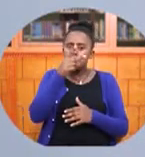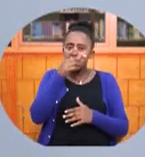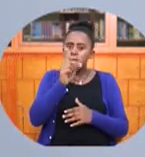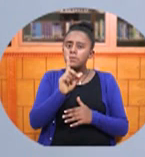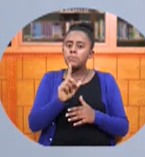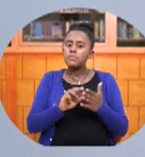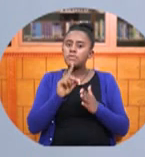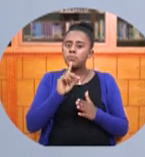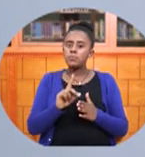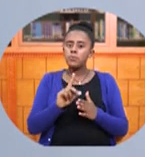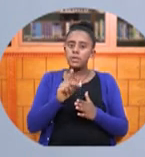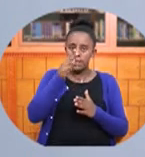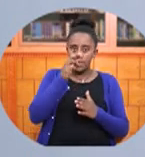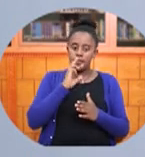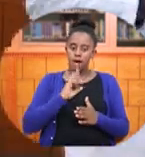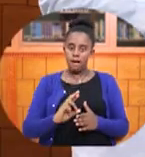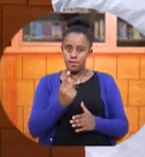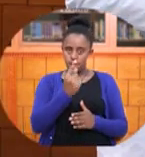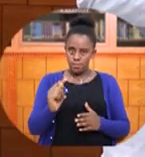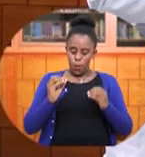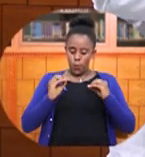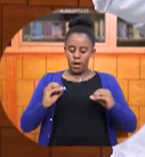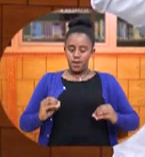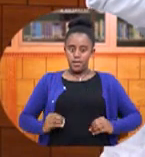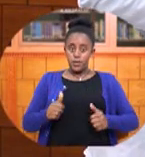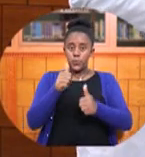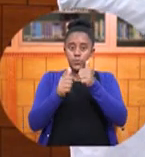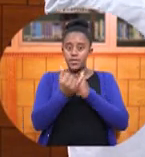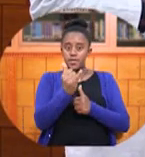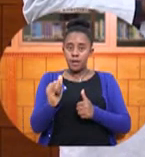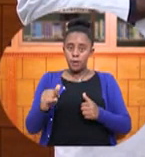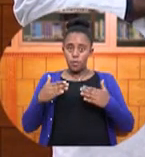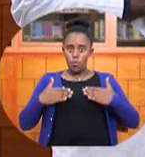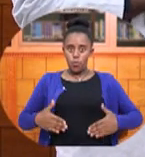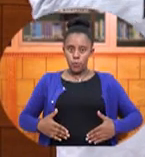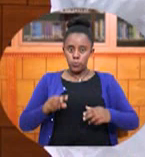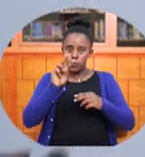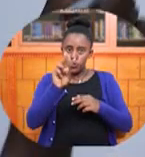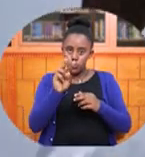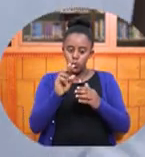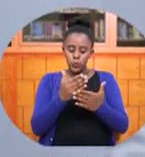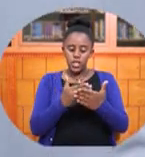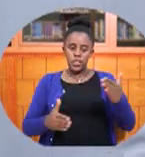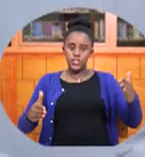means? Insects are the organism which their body is cut into section.